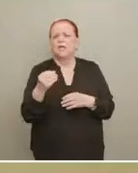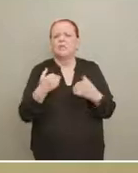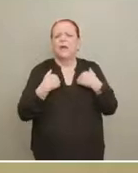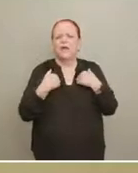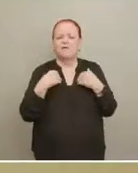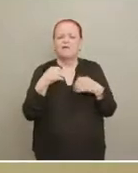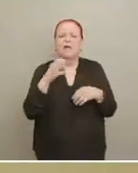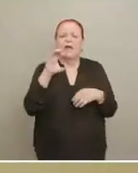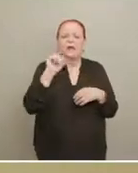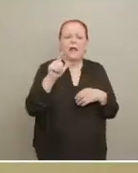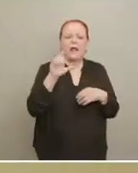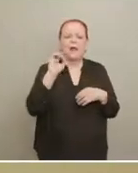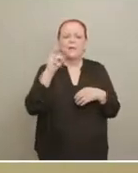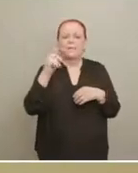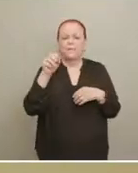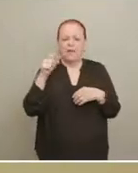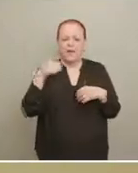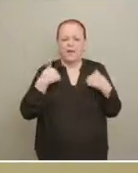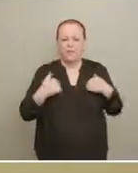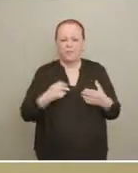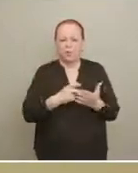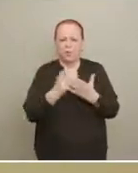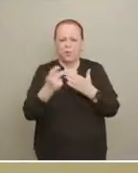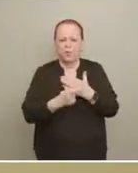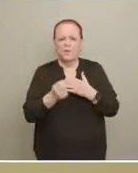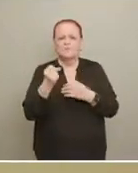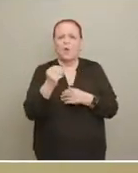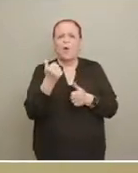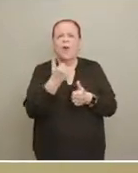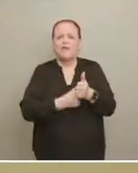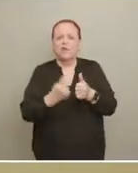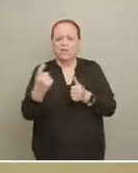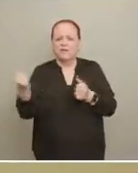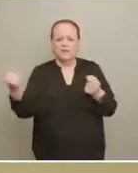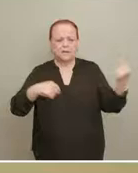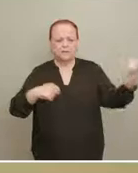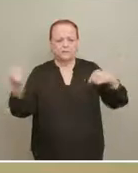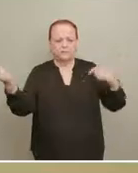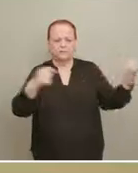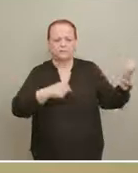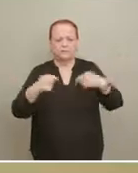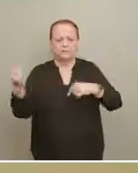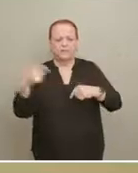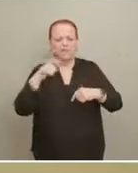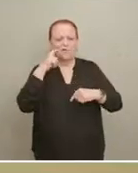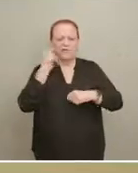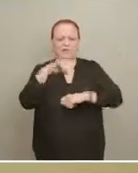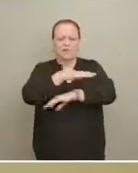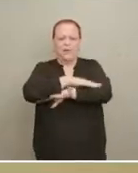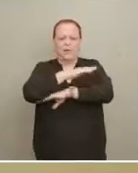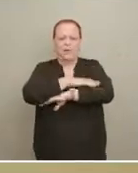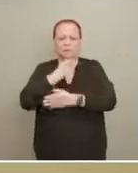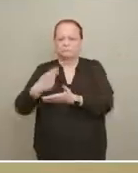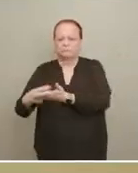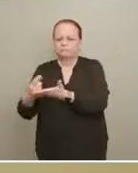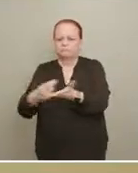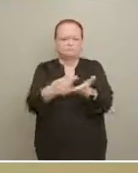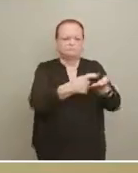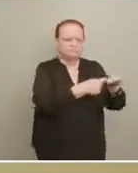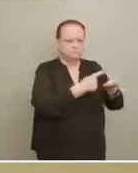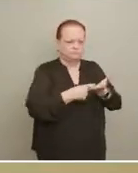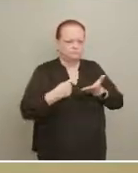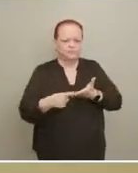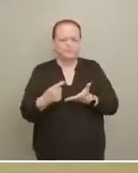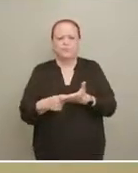our health program here. So it is everyone coming to the table, because what we know is if you're not at the table, you're on the menu. And so we